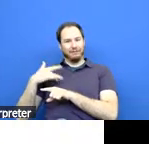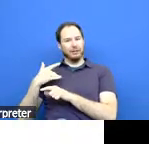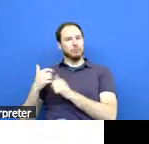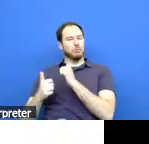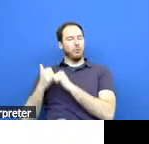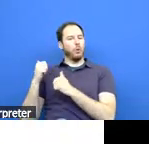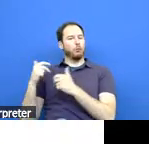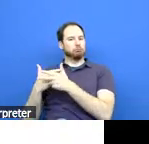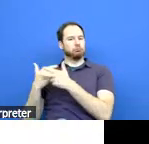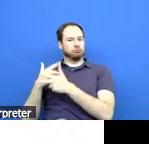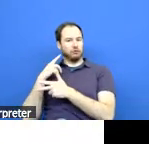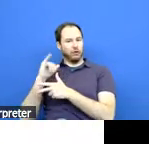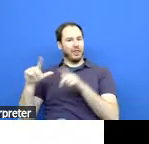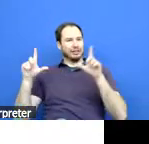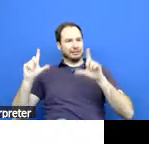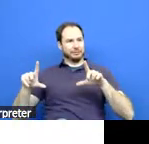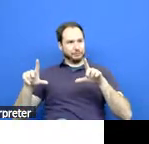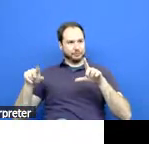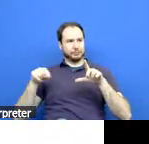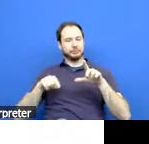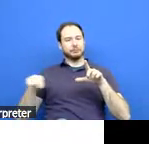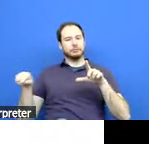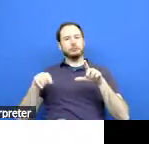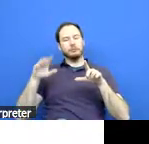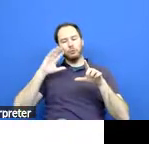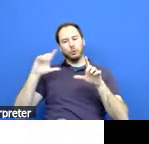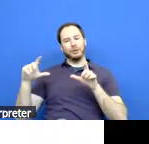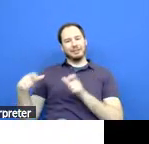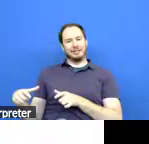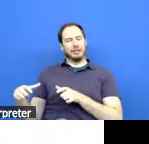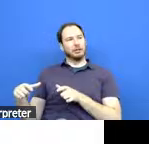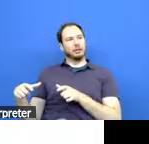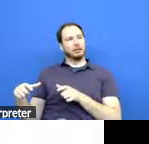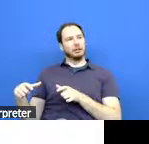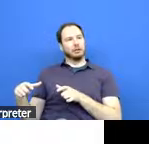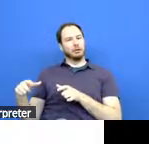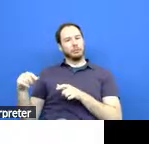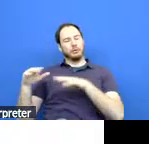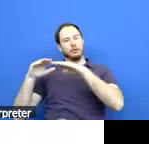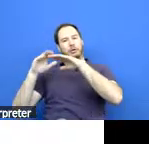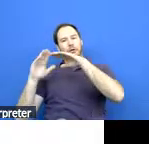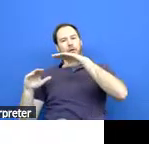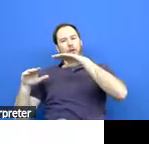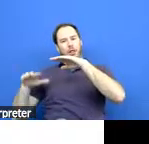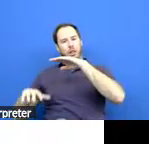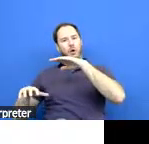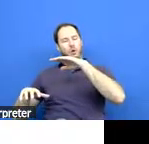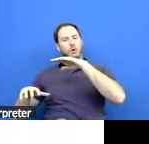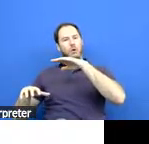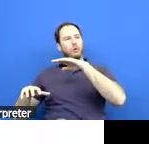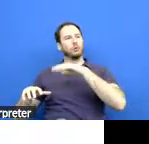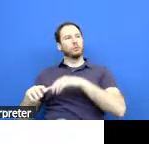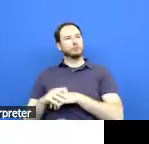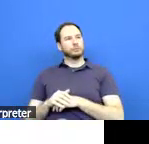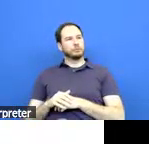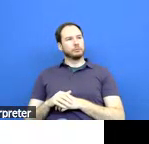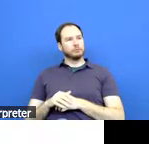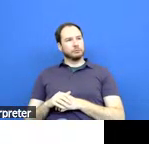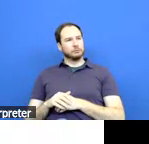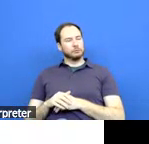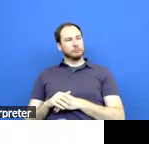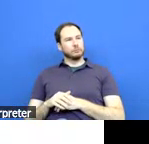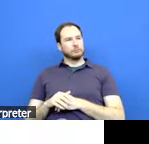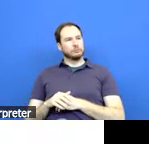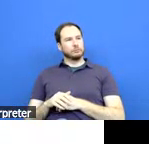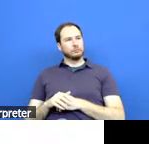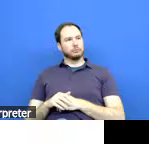site. And those buildings are actually going to be sitting down lower than Erie Station Road at its peak. So